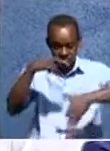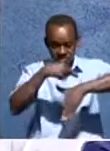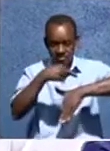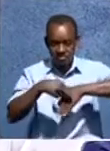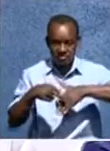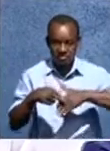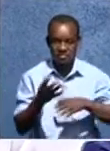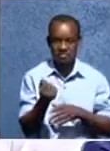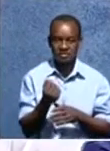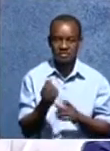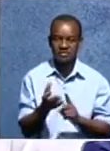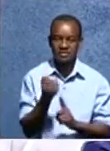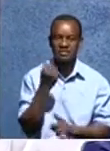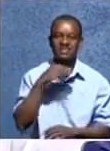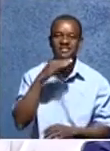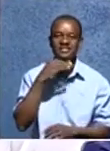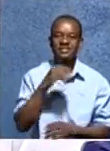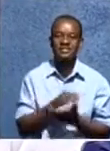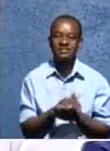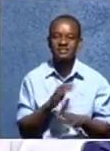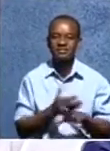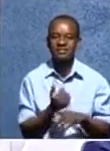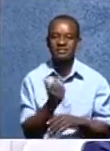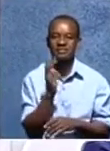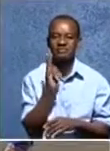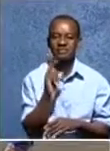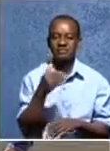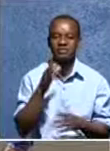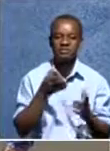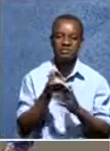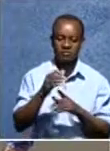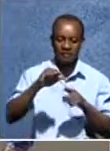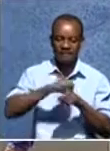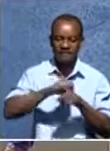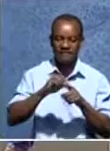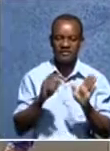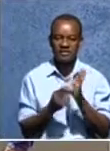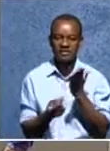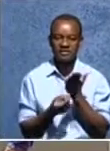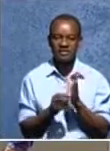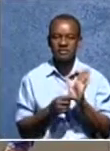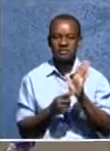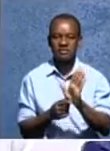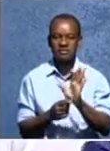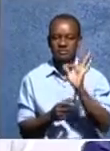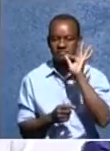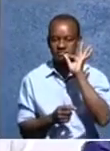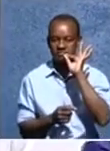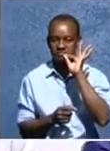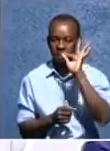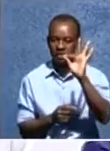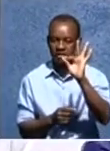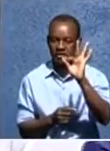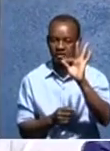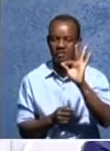success stories. For example, the person that went through that training program set up a very great, excellent product, which is... So it's really so that you